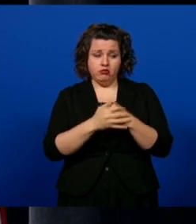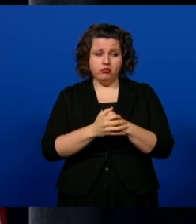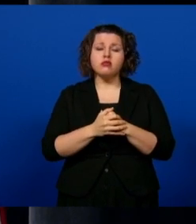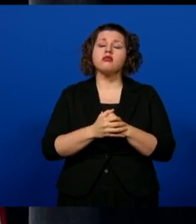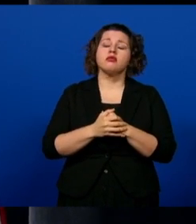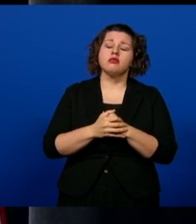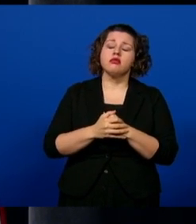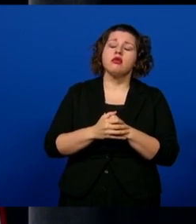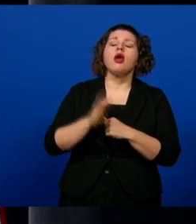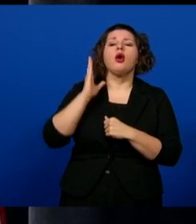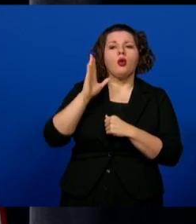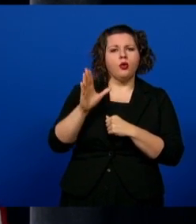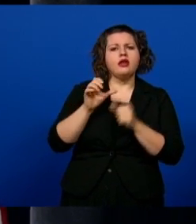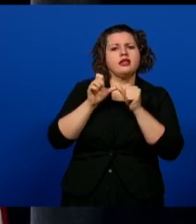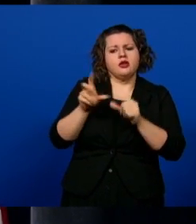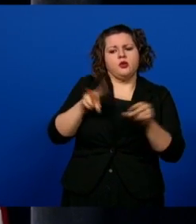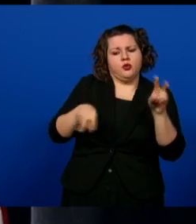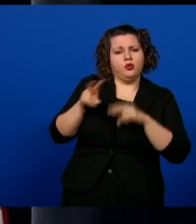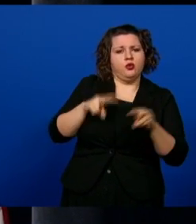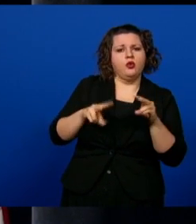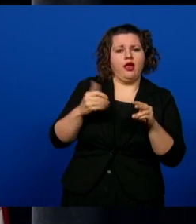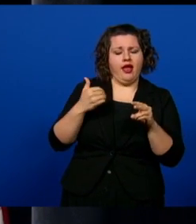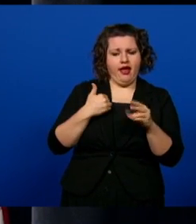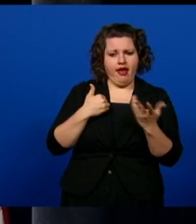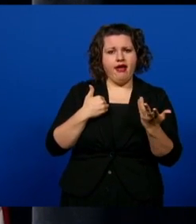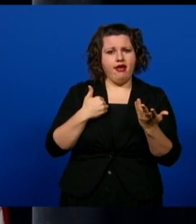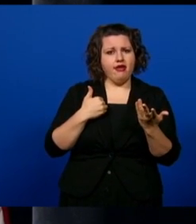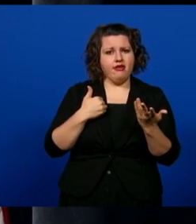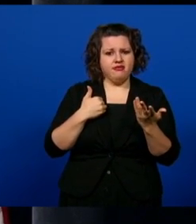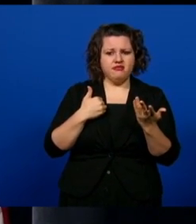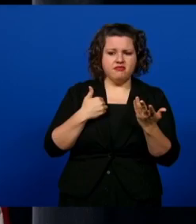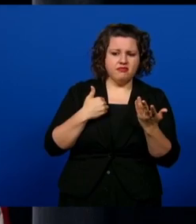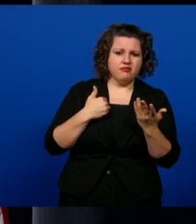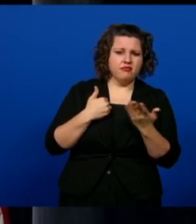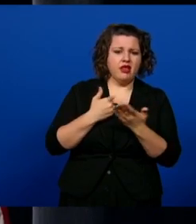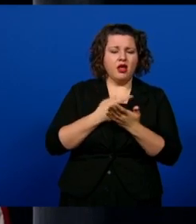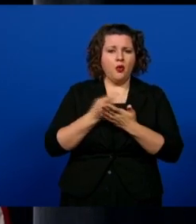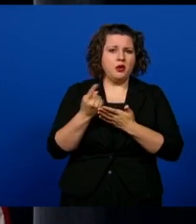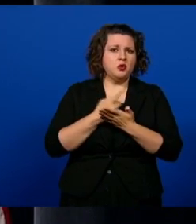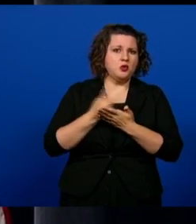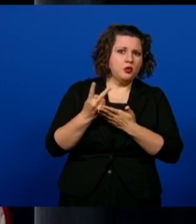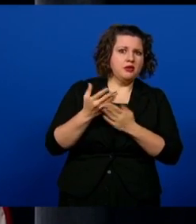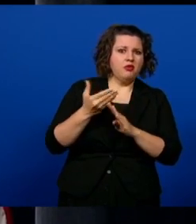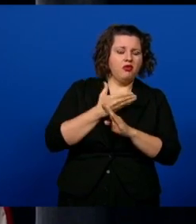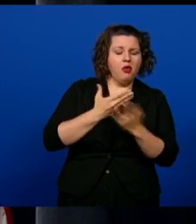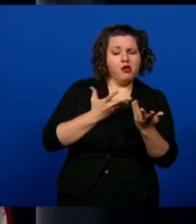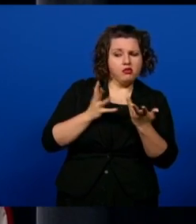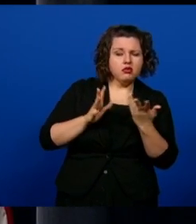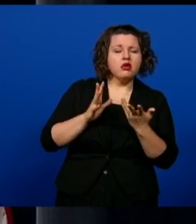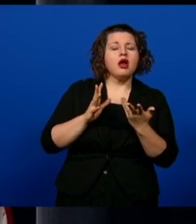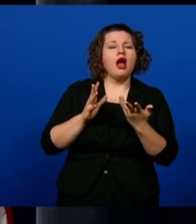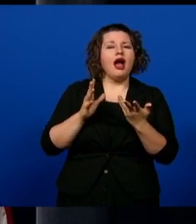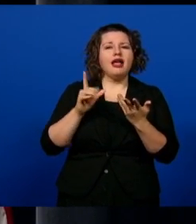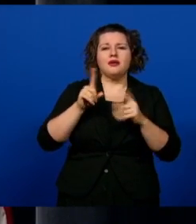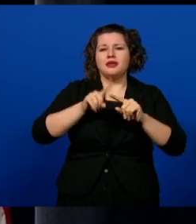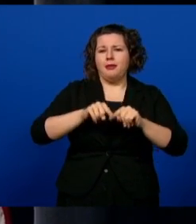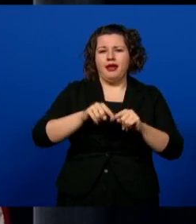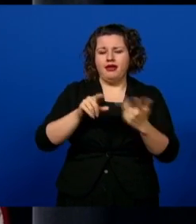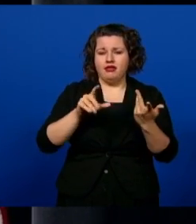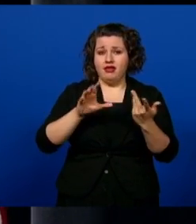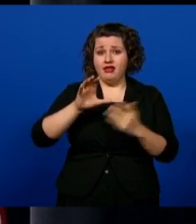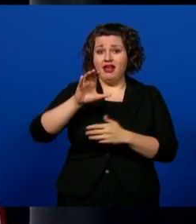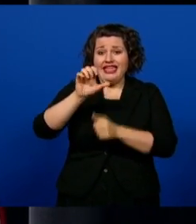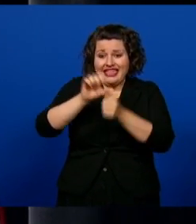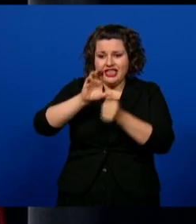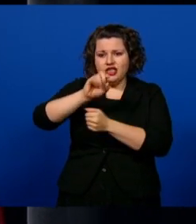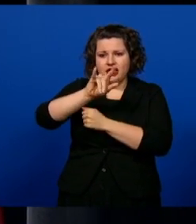to continue to take a look at that. We've got a couple of, a week or two before. But yeah, I mean, it would depend on, I need to take a look at the county,